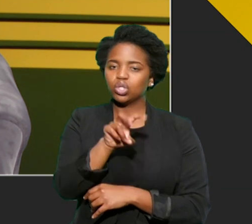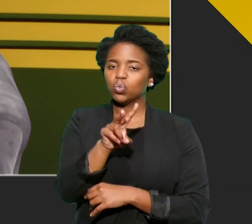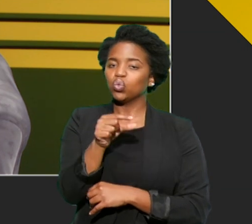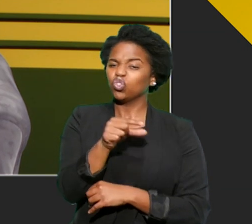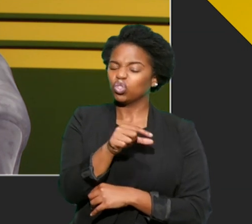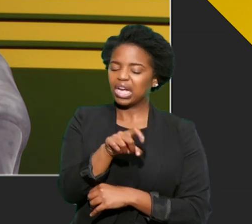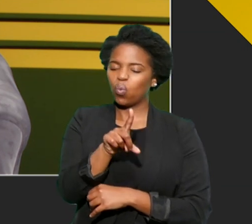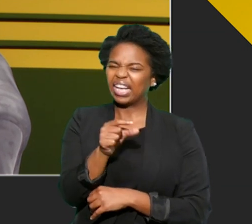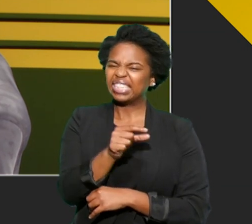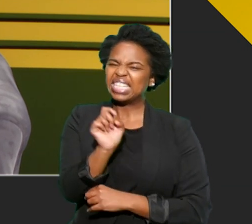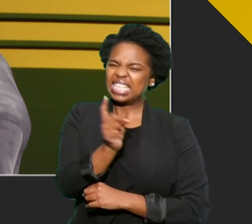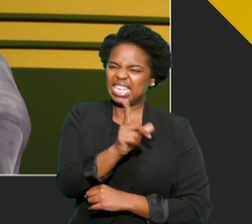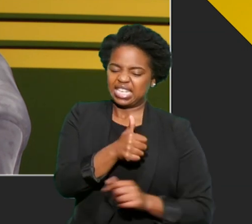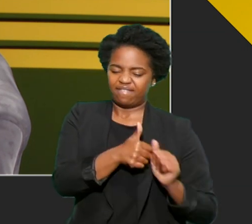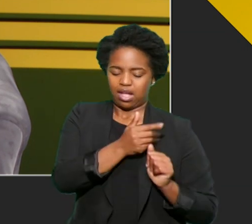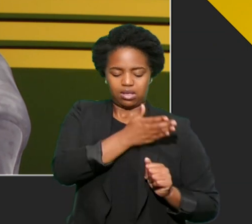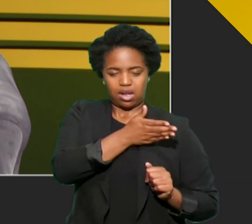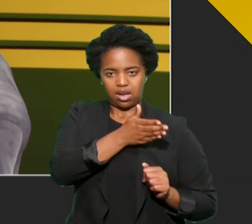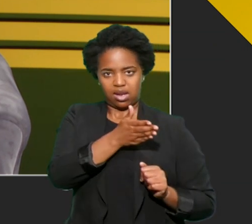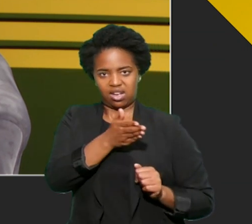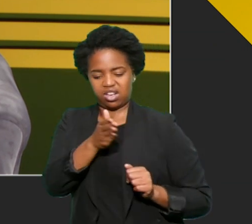of internet connectivity and communication.